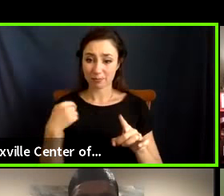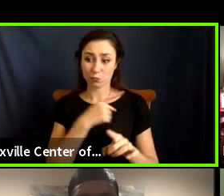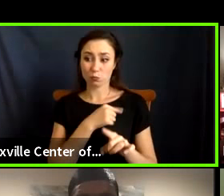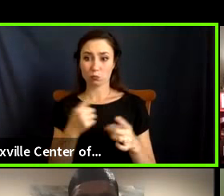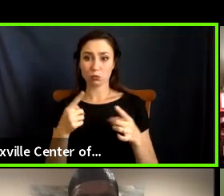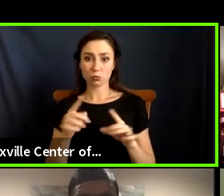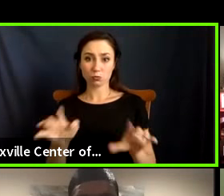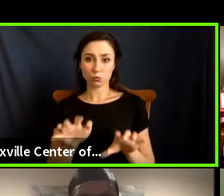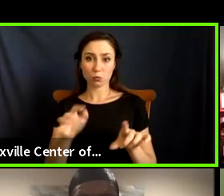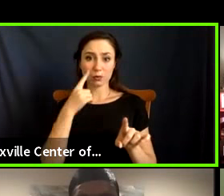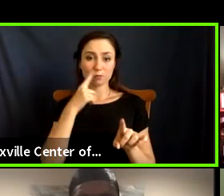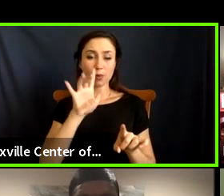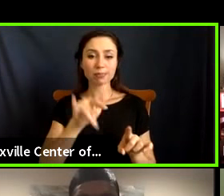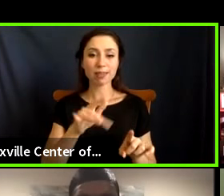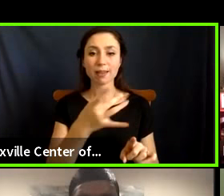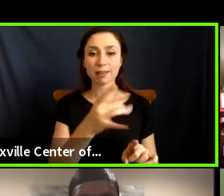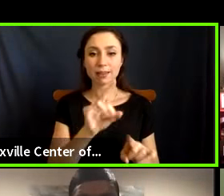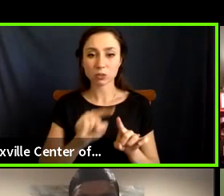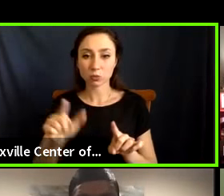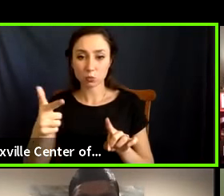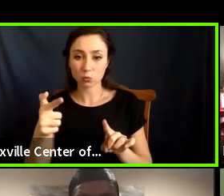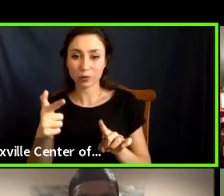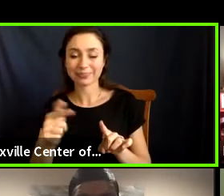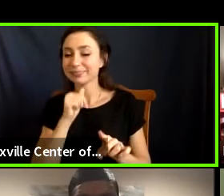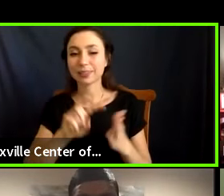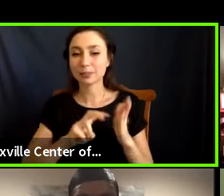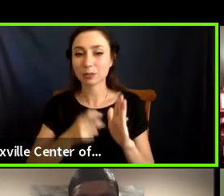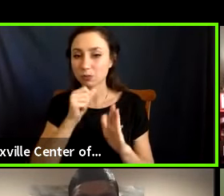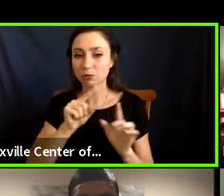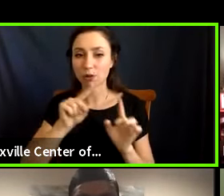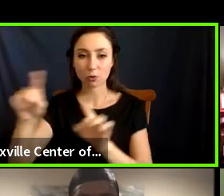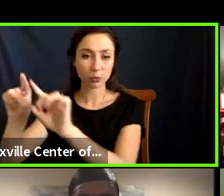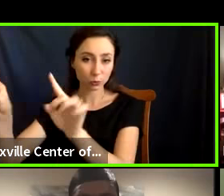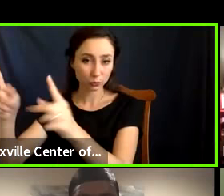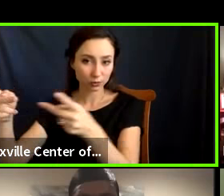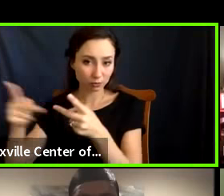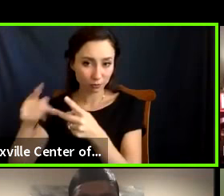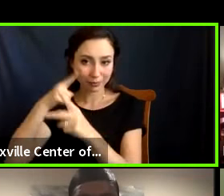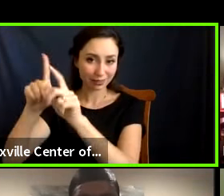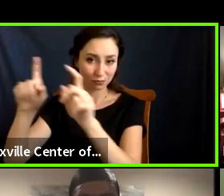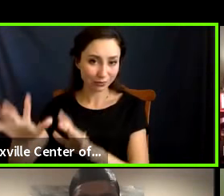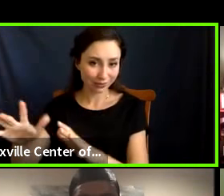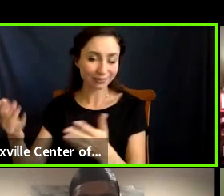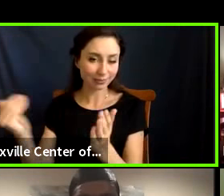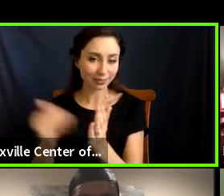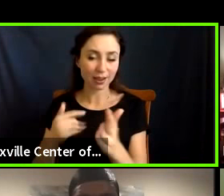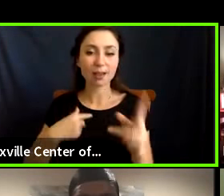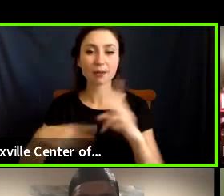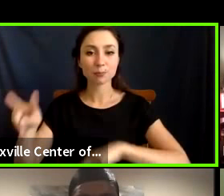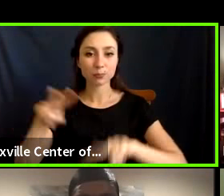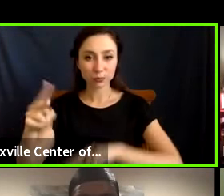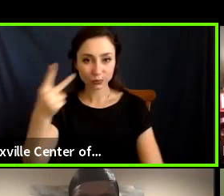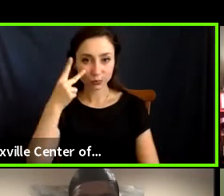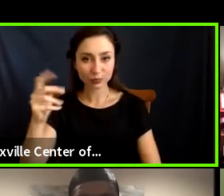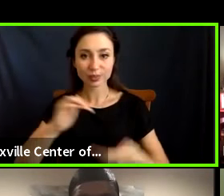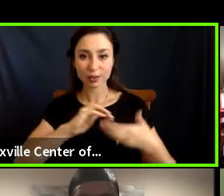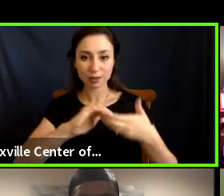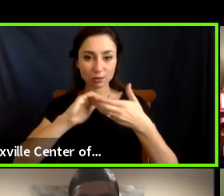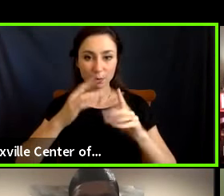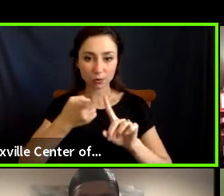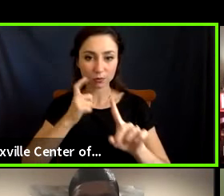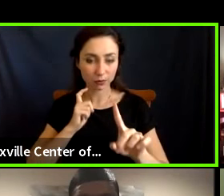to 21-year-old age group. That doesn't mean they're not being tested elsewhere. And again, I look to see what our partners